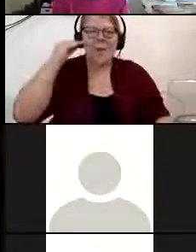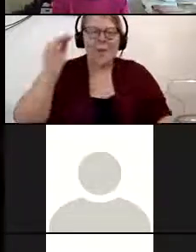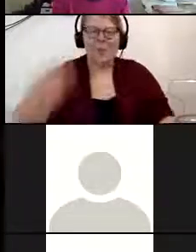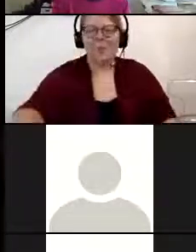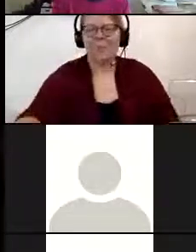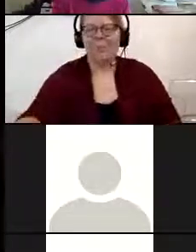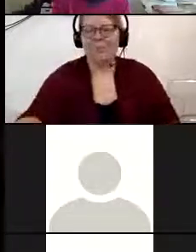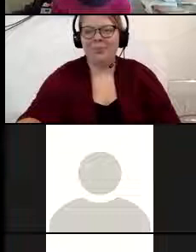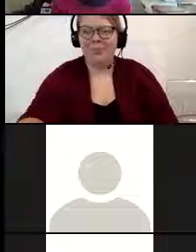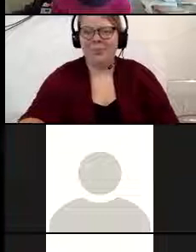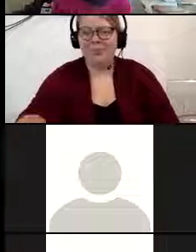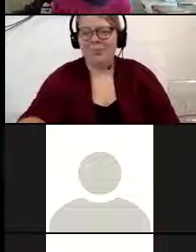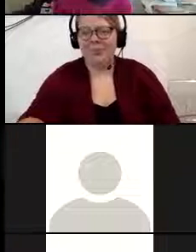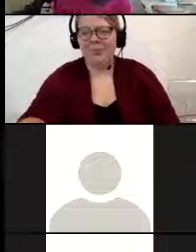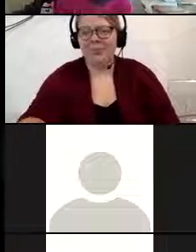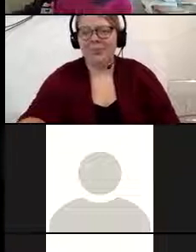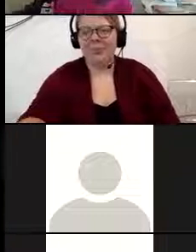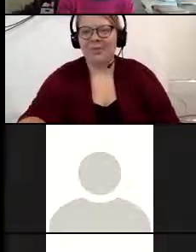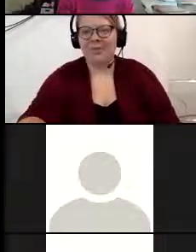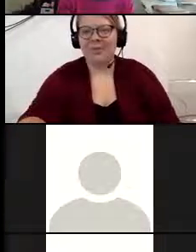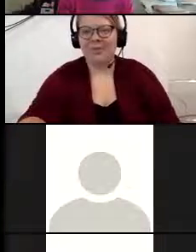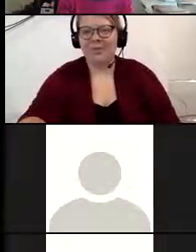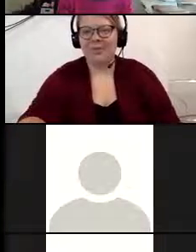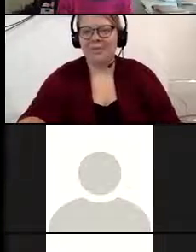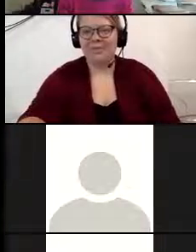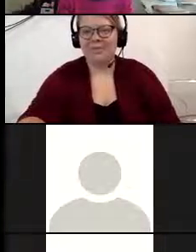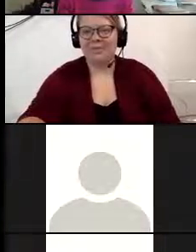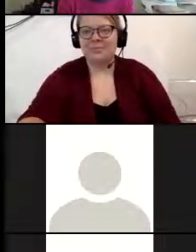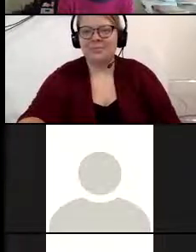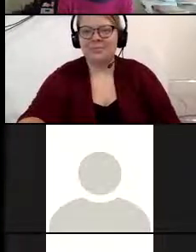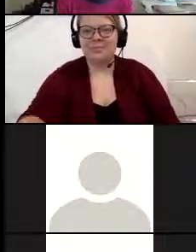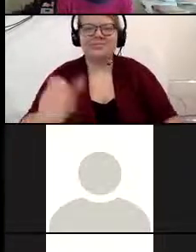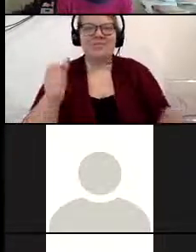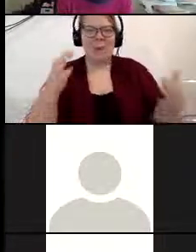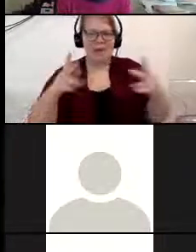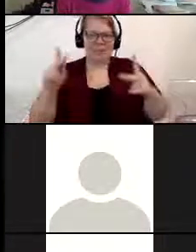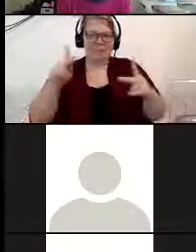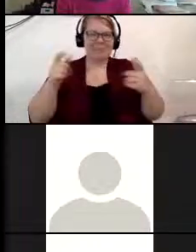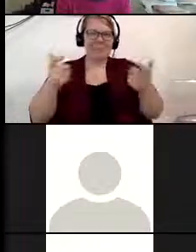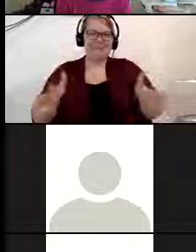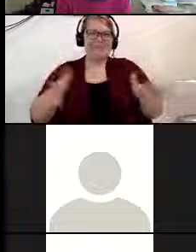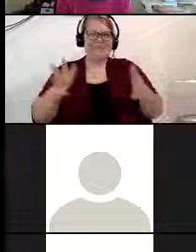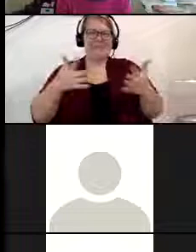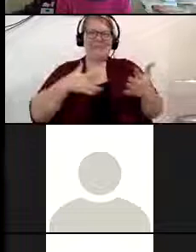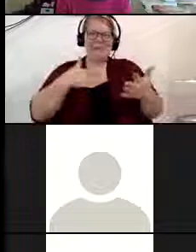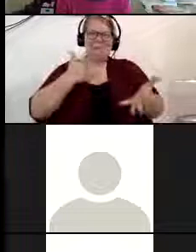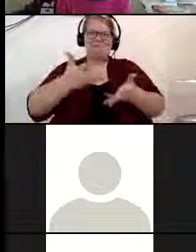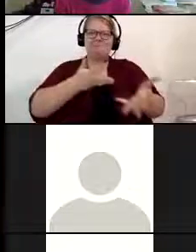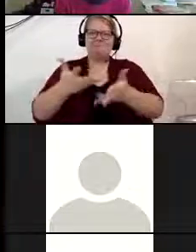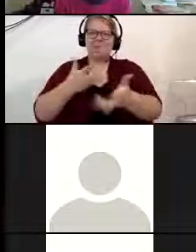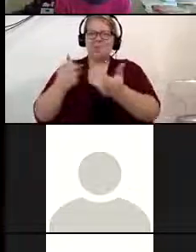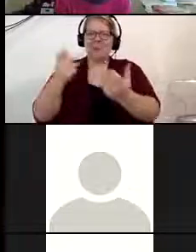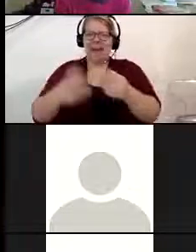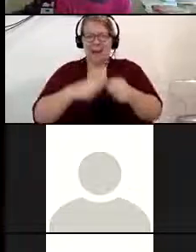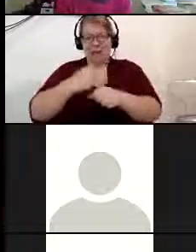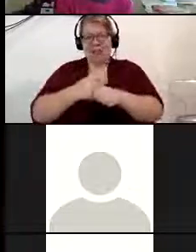people that I've interacted with over the years. And for those who I've interacted with, you know that this is one of my favorite